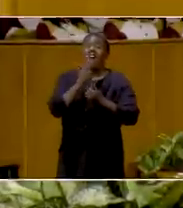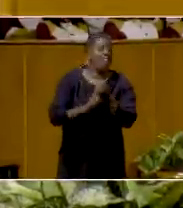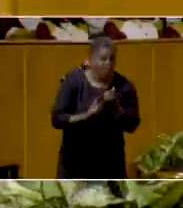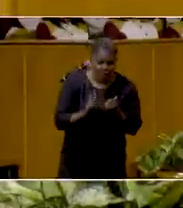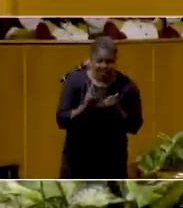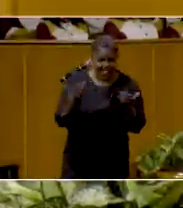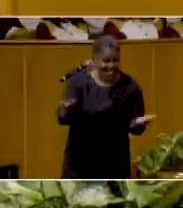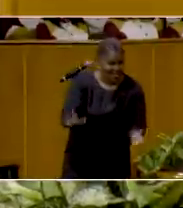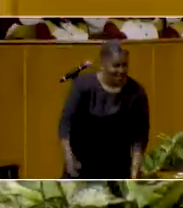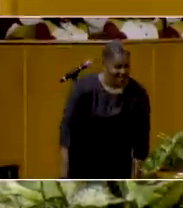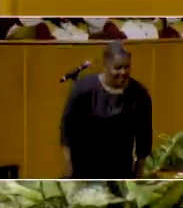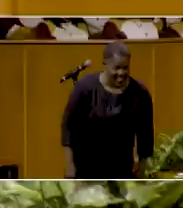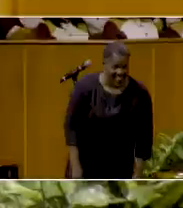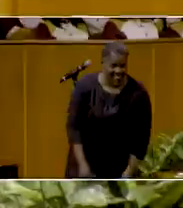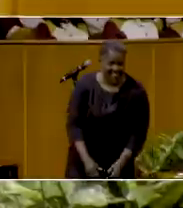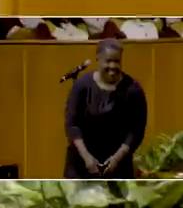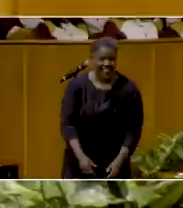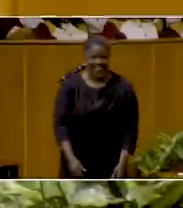Everybody in here